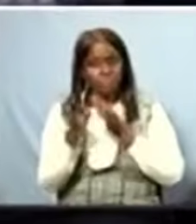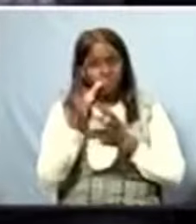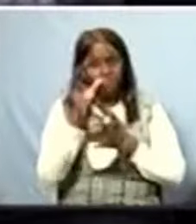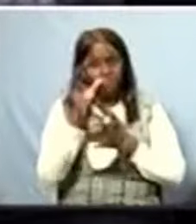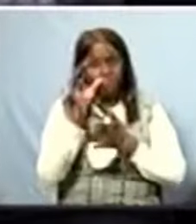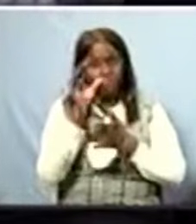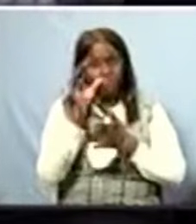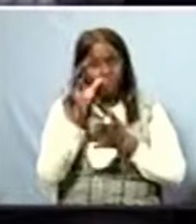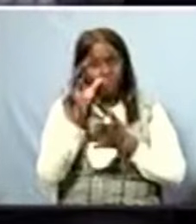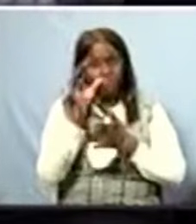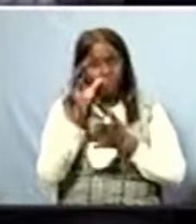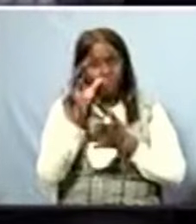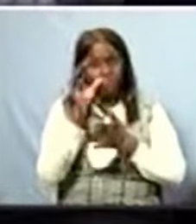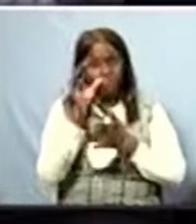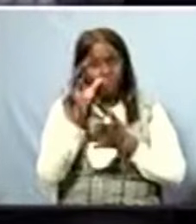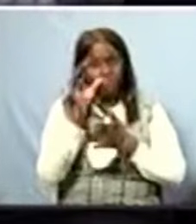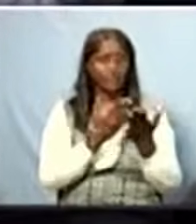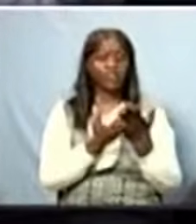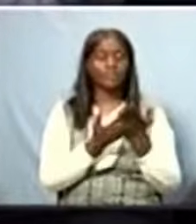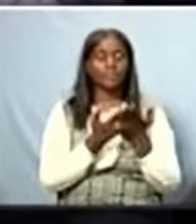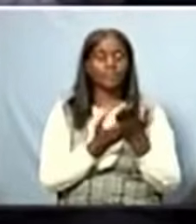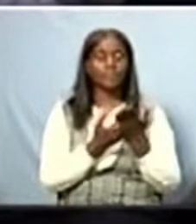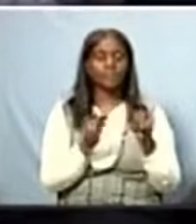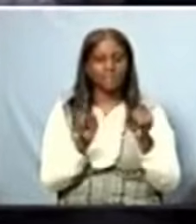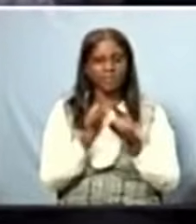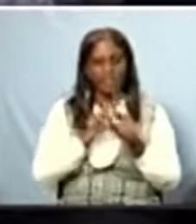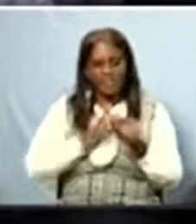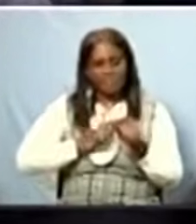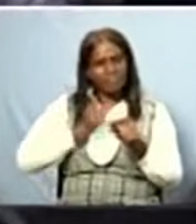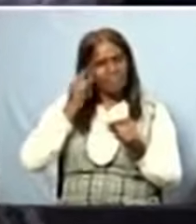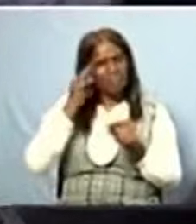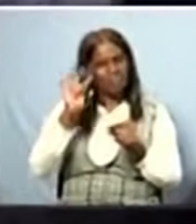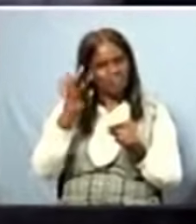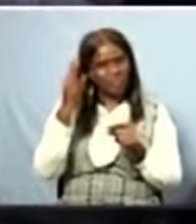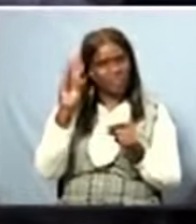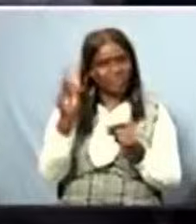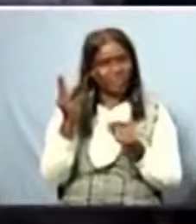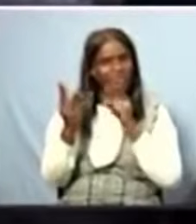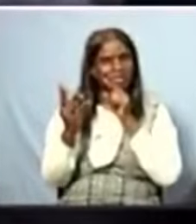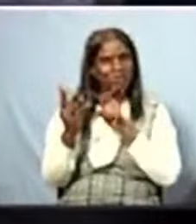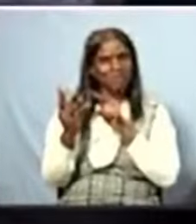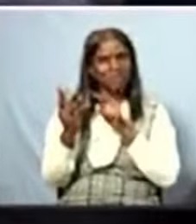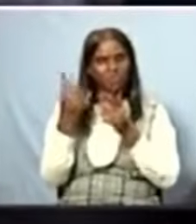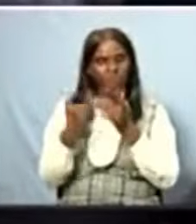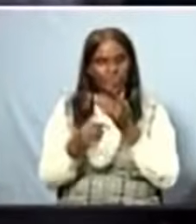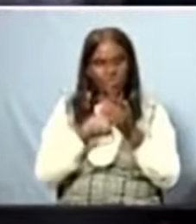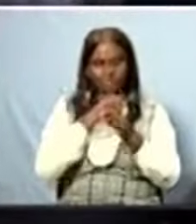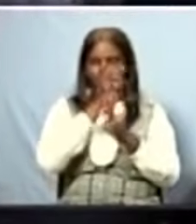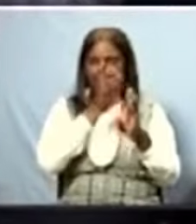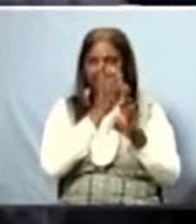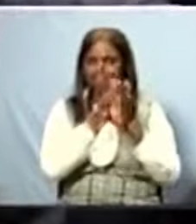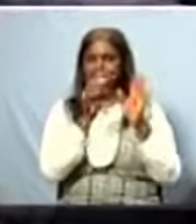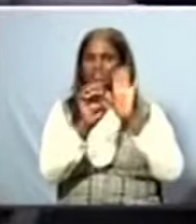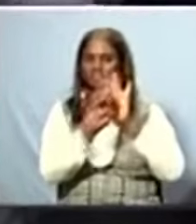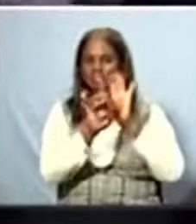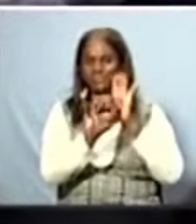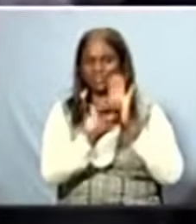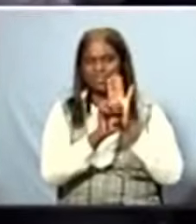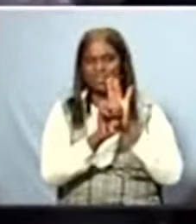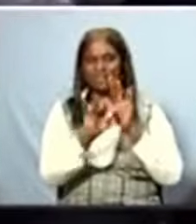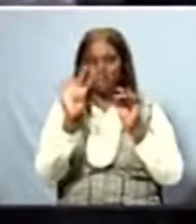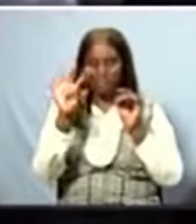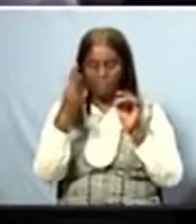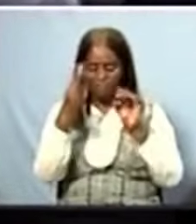4 of your submission, I think the 4th and 6th paragraph is what I'll refer to. On the